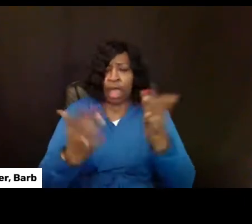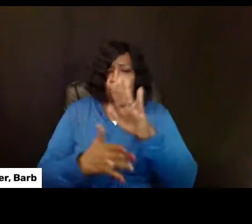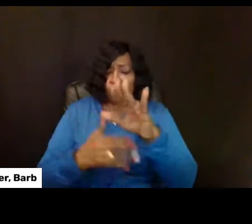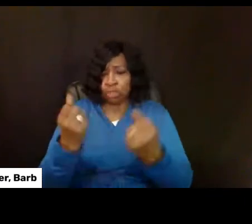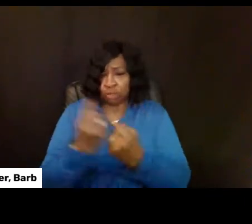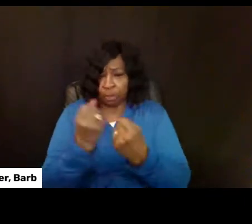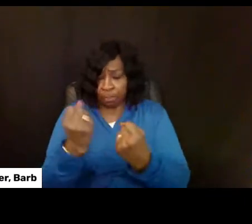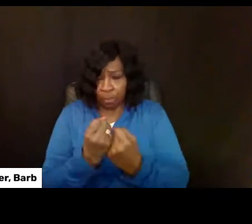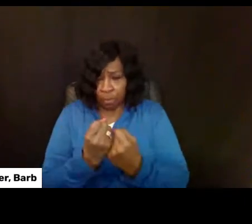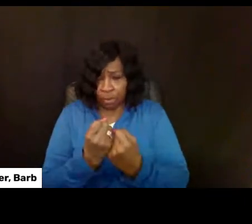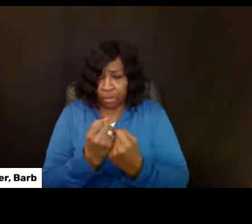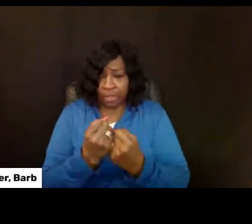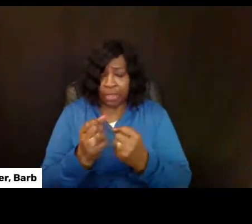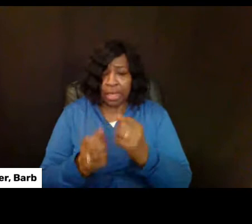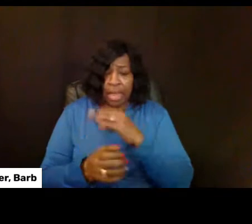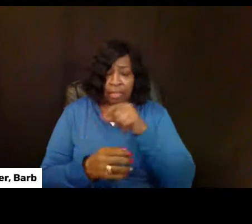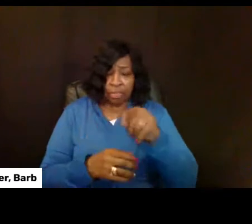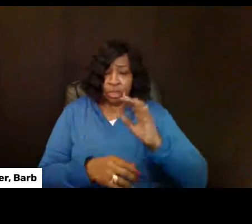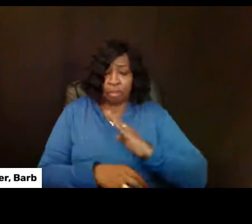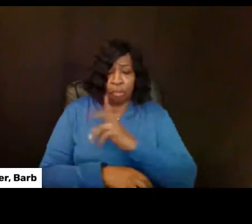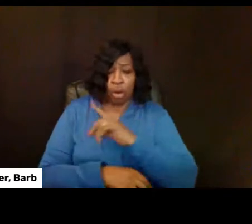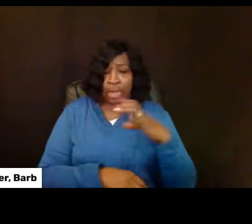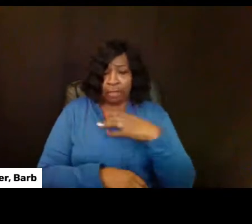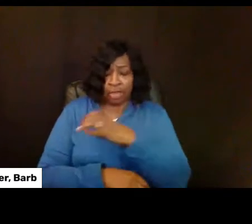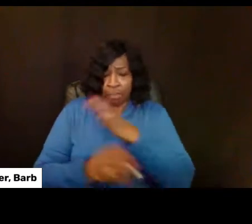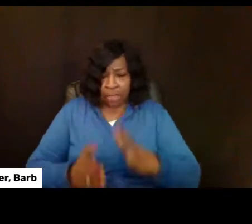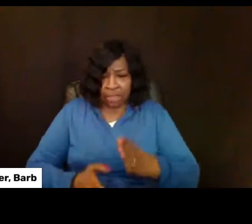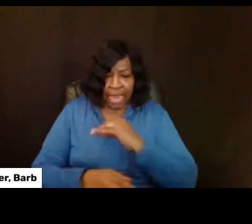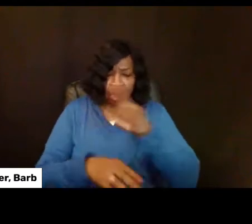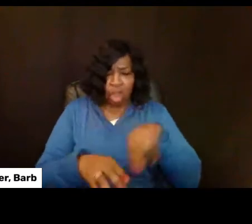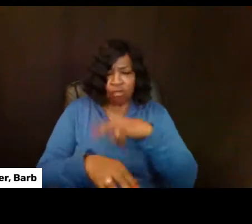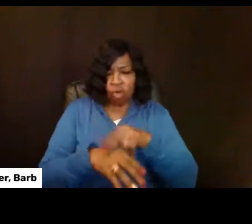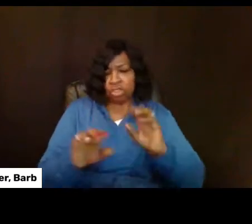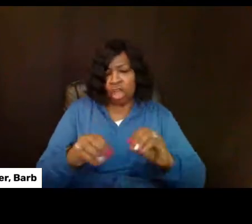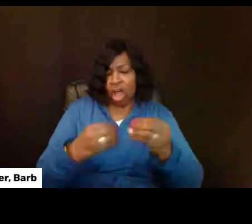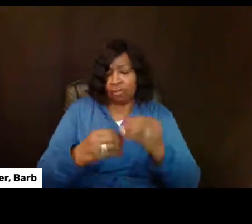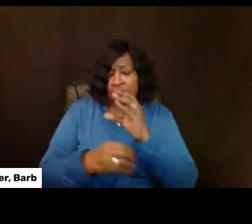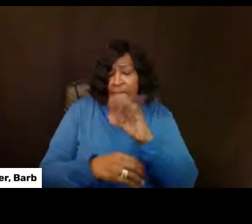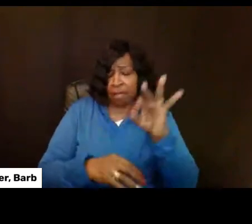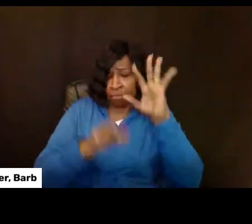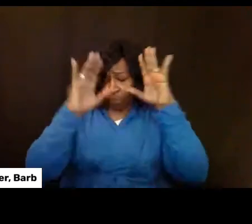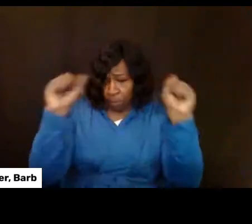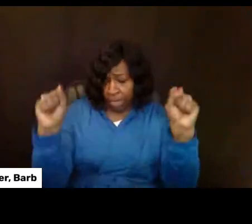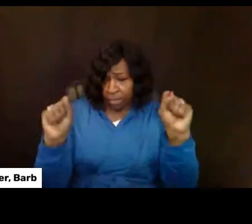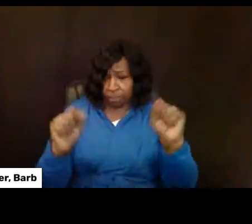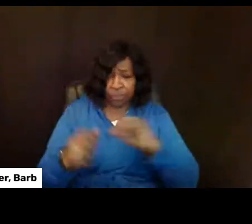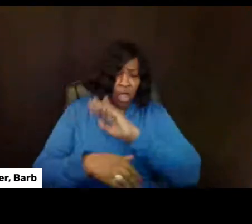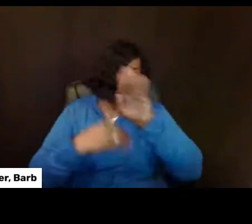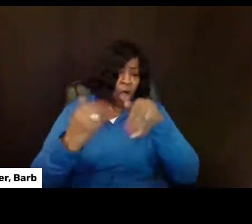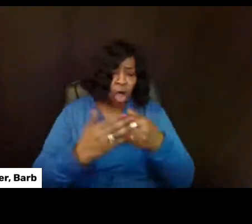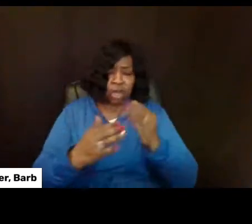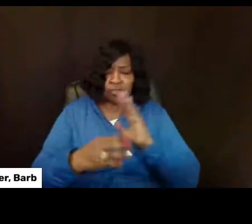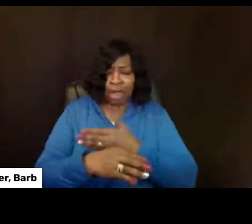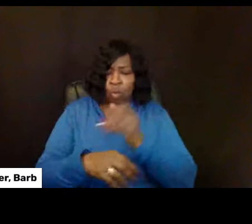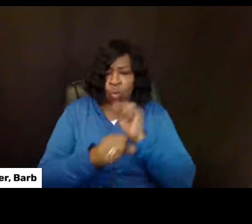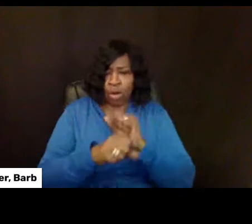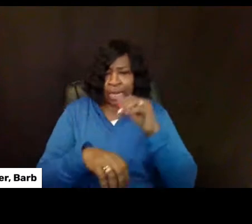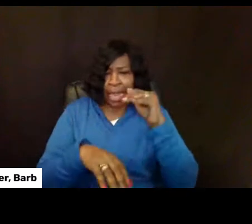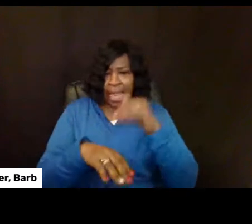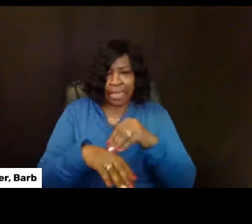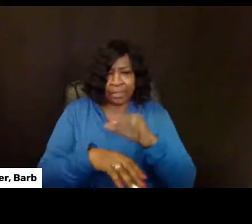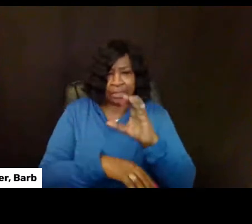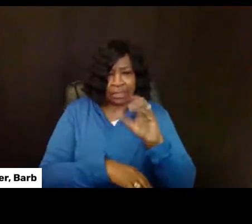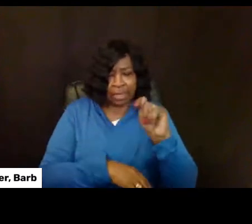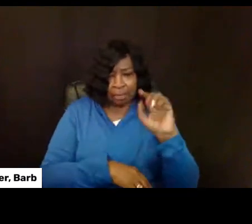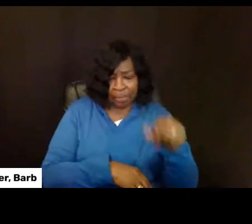without the support of the Board of Commissioners and of course the Office of the President. All of our work at CCDPH is grounded in